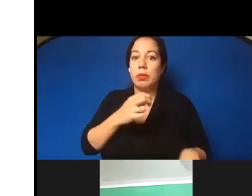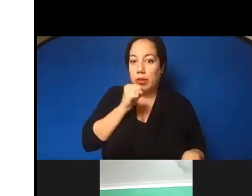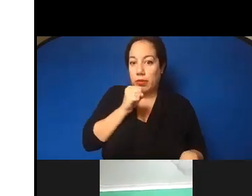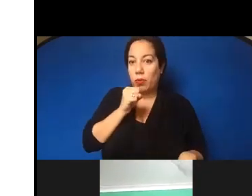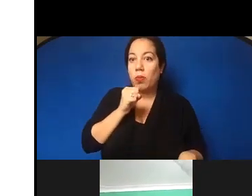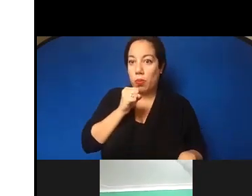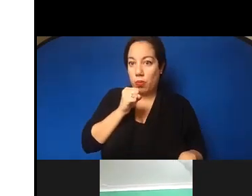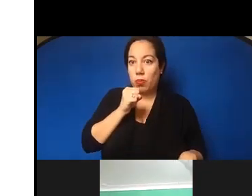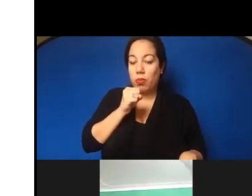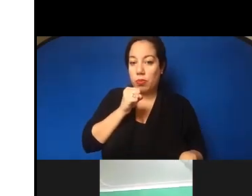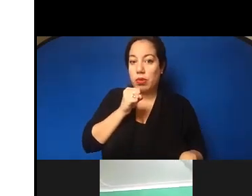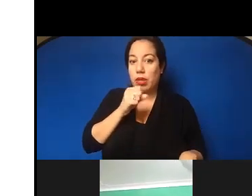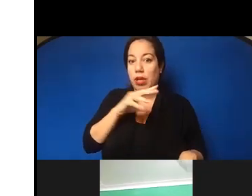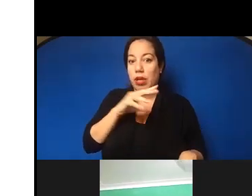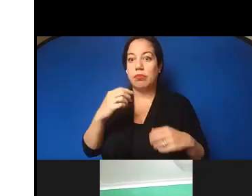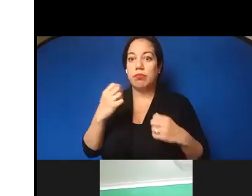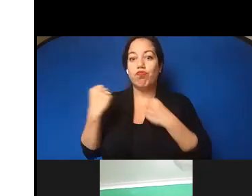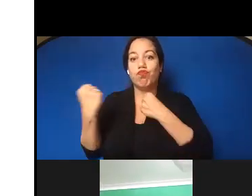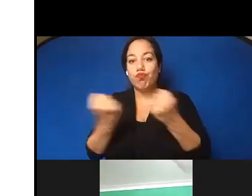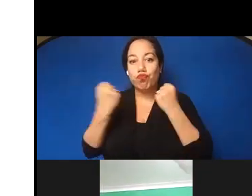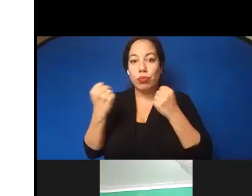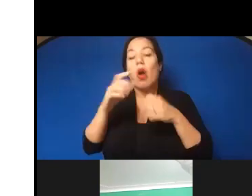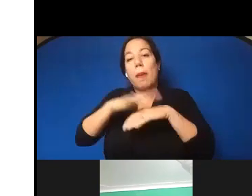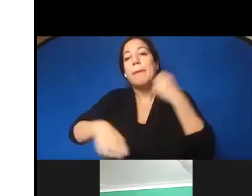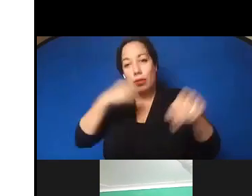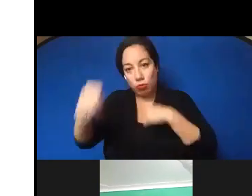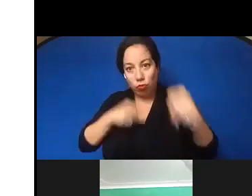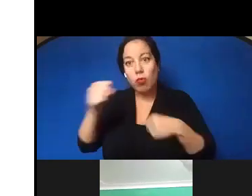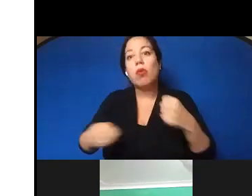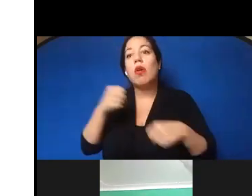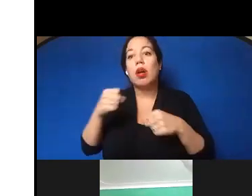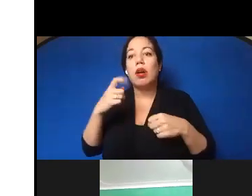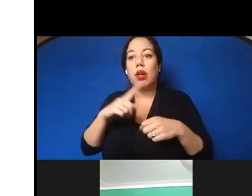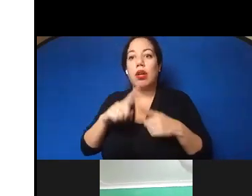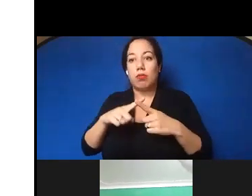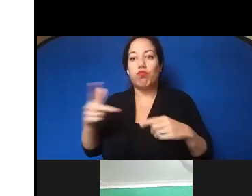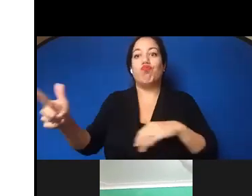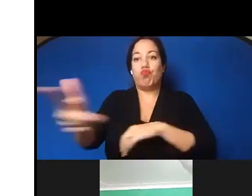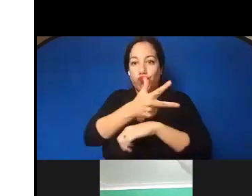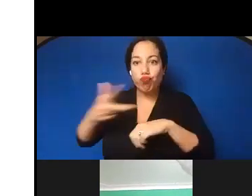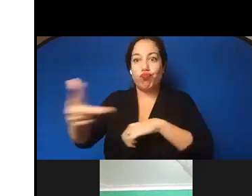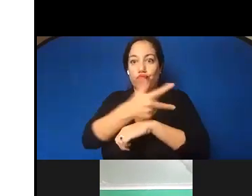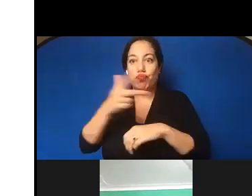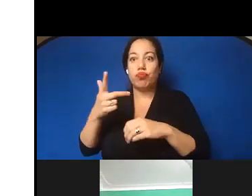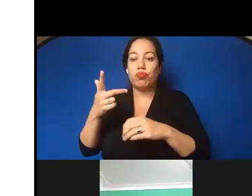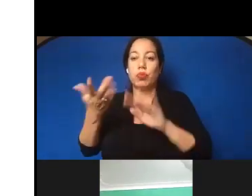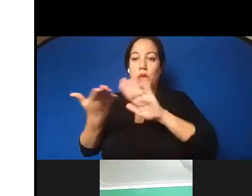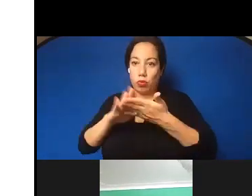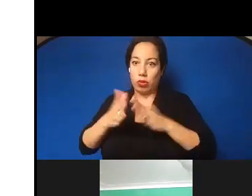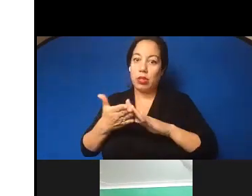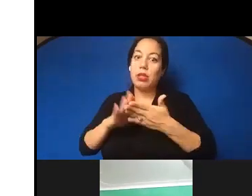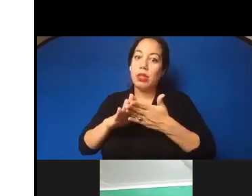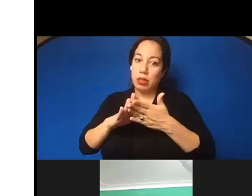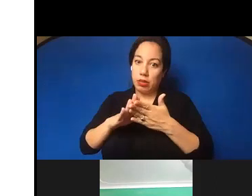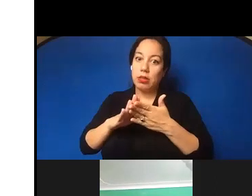try to move around the communities to be able to sensitize the communities, and this way we were able to reach to